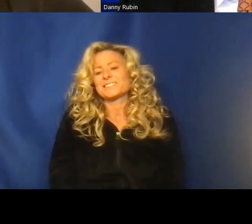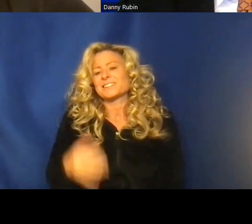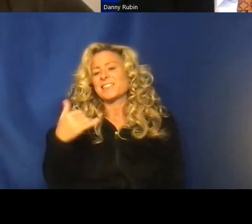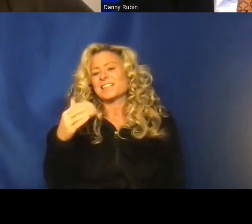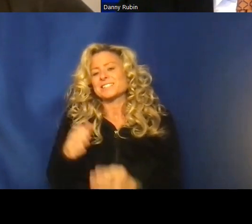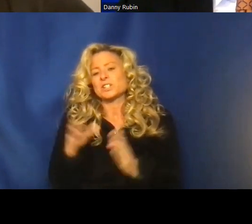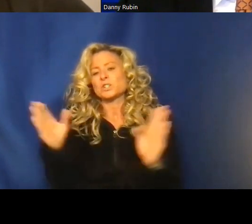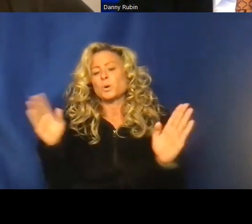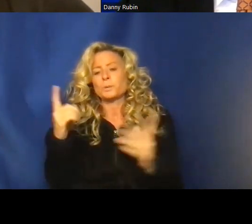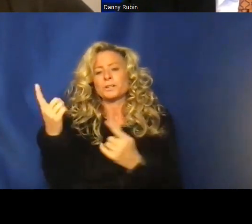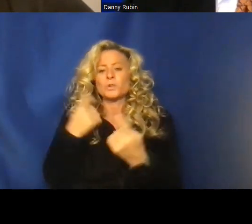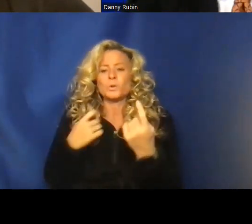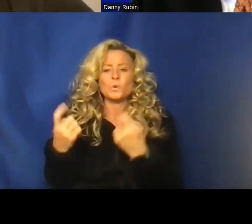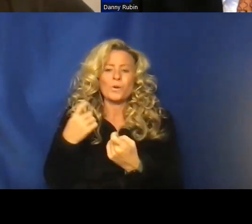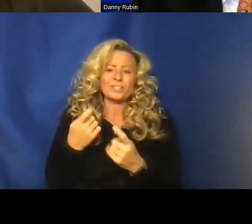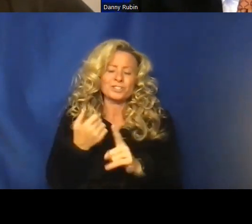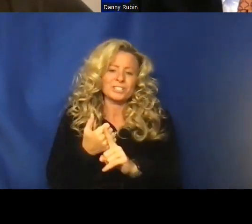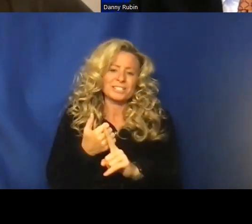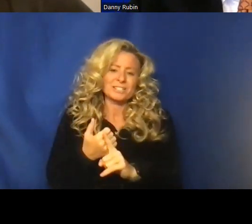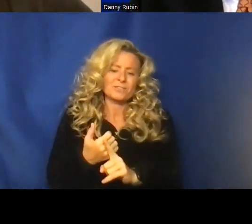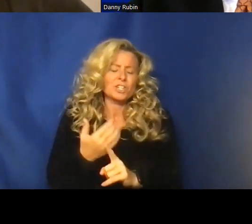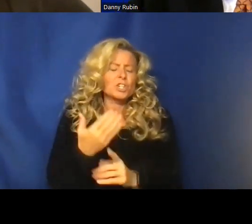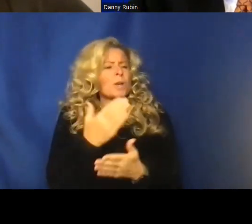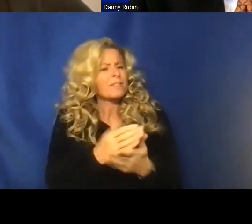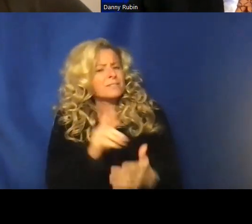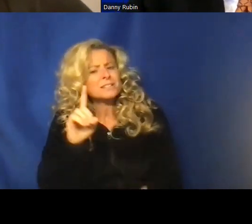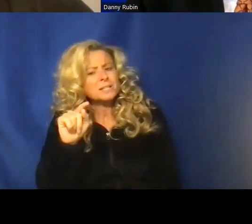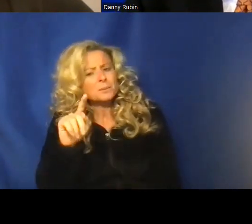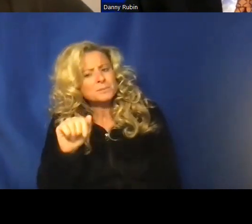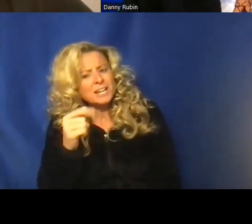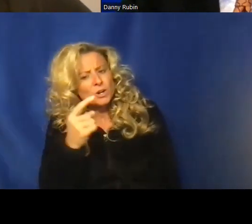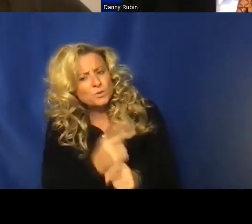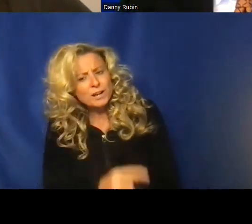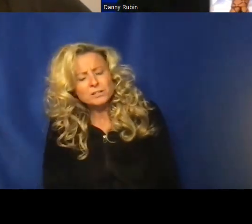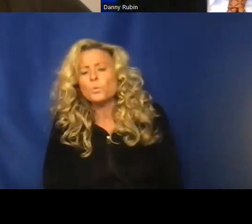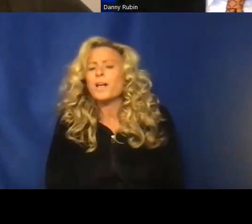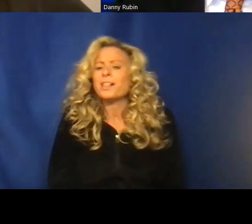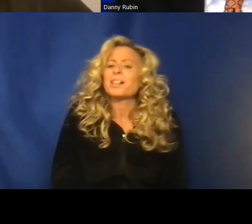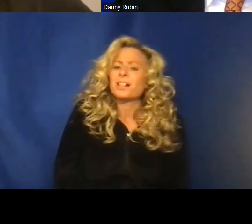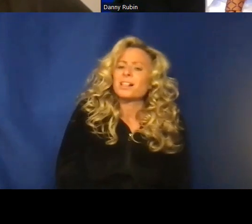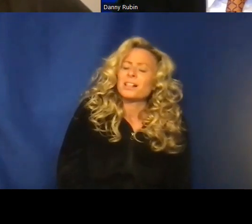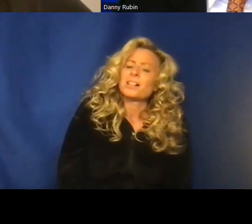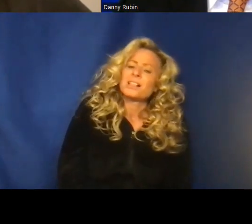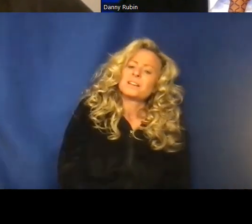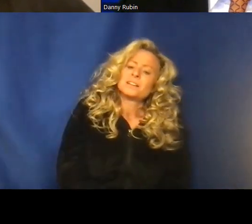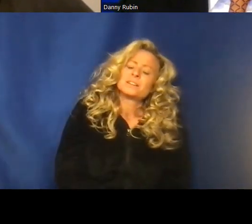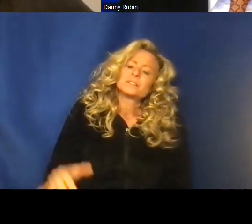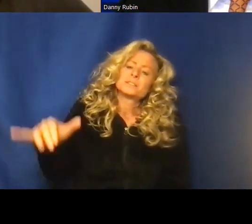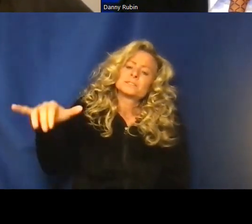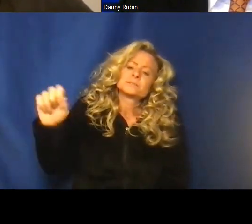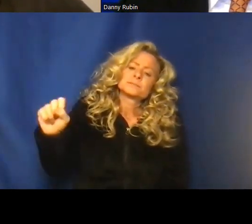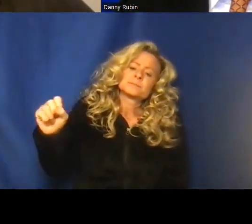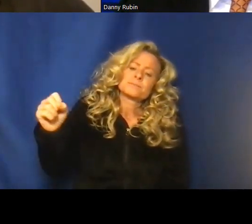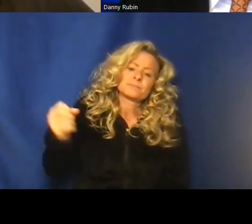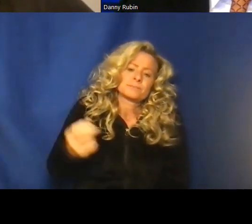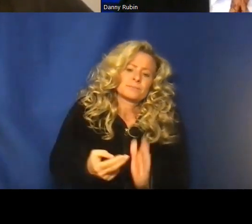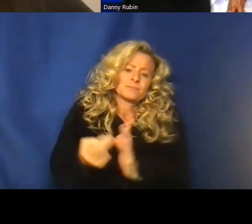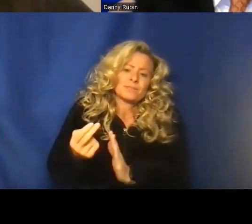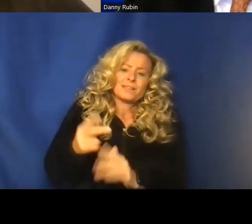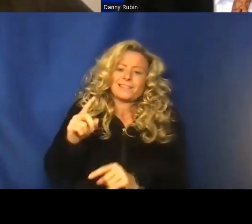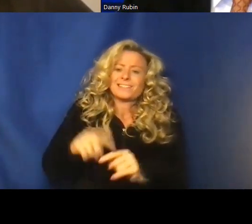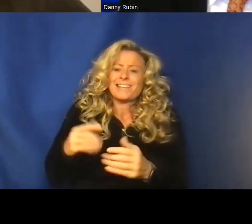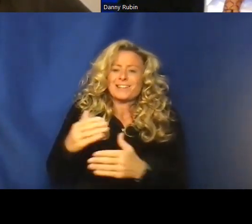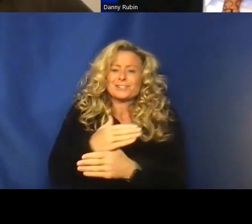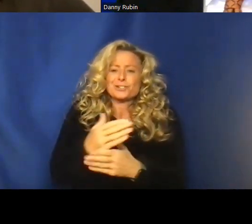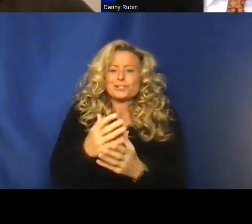question. That's still it You have changes. some data, right? I mean, everybody Yeah. Well, signed up and we it's do have really some data. In all honesty, I can't share too much